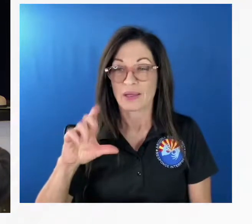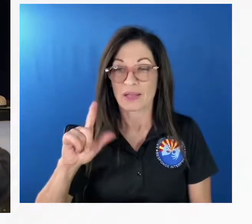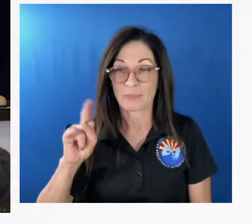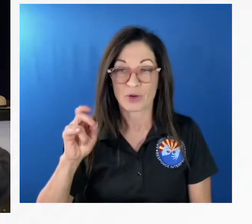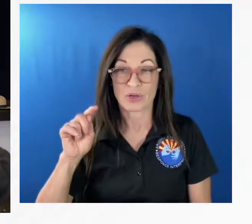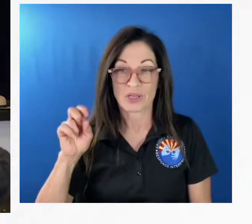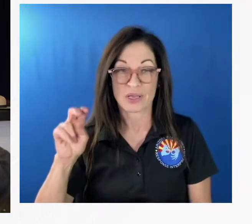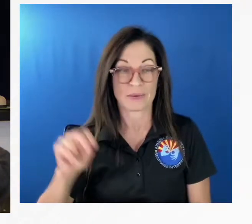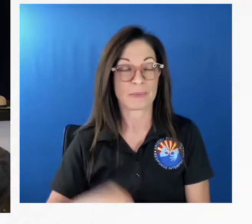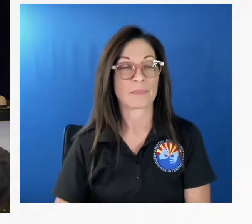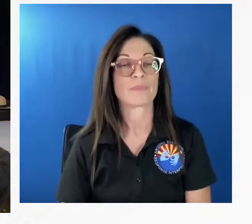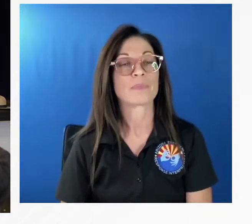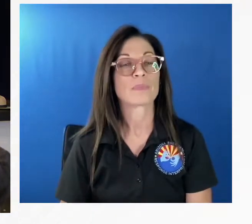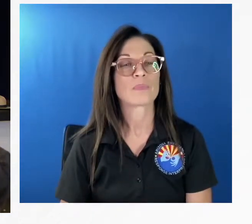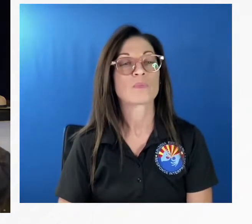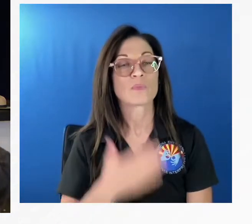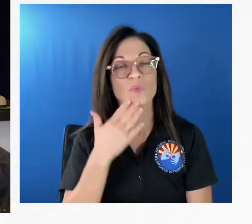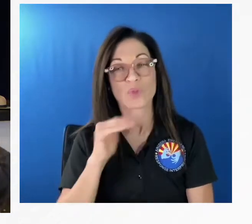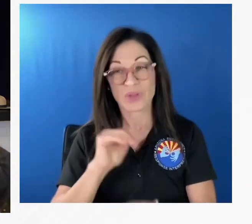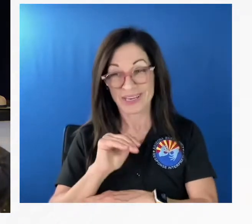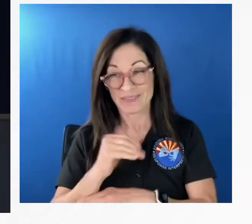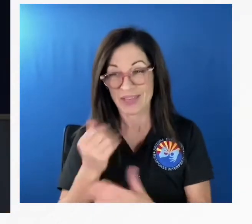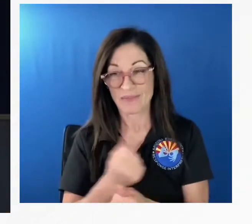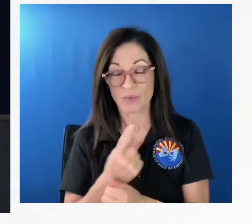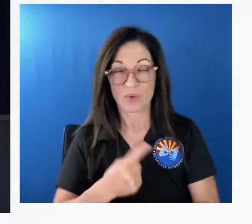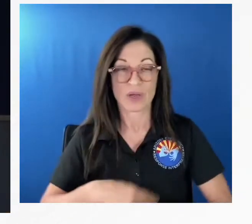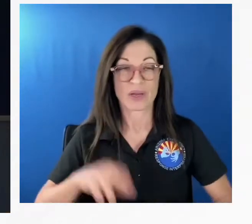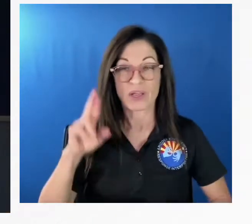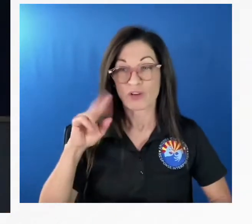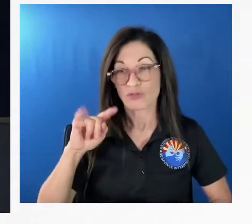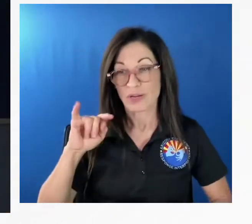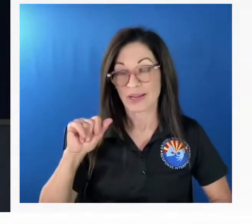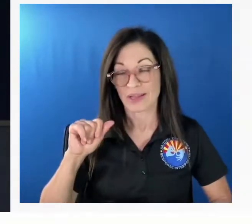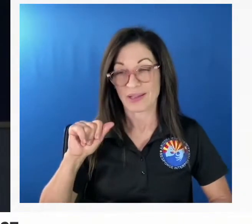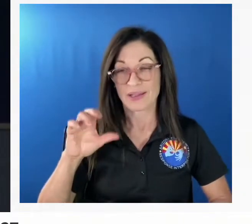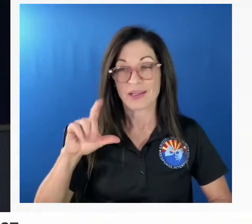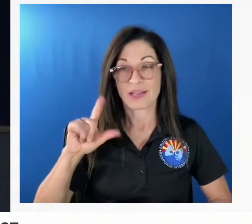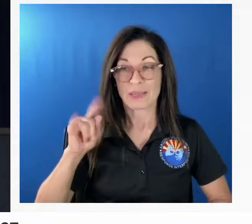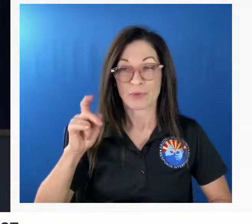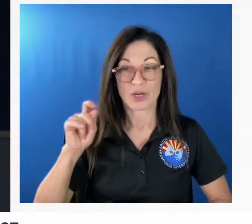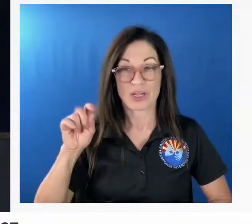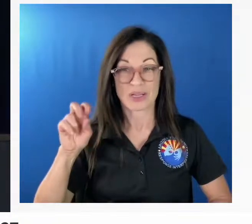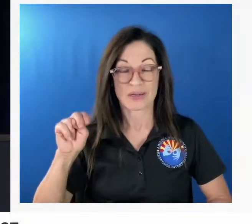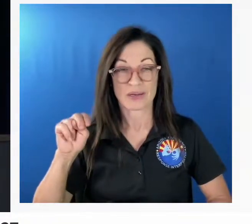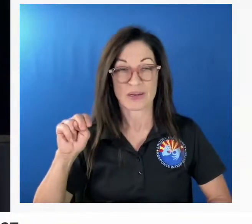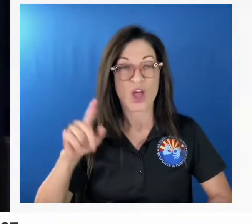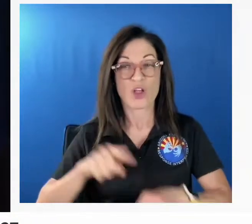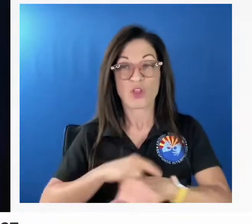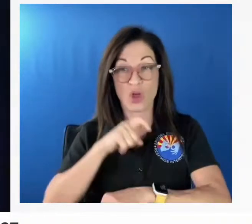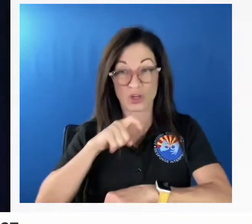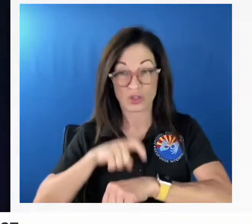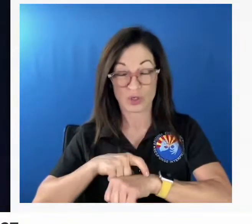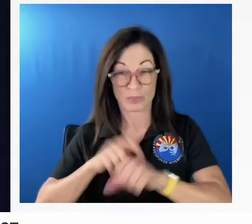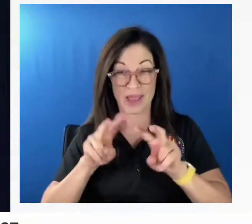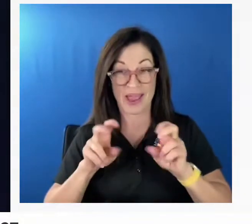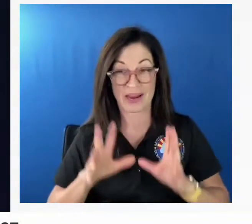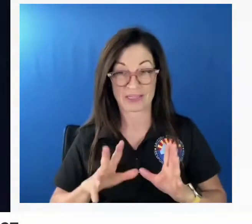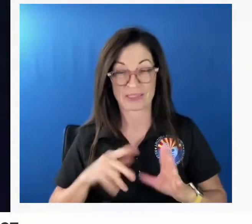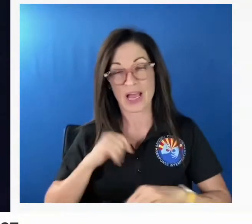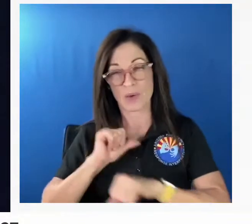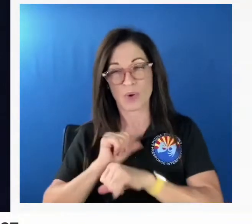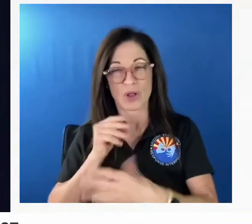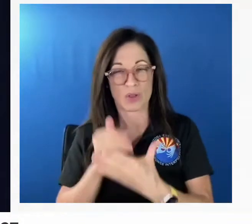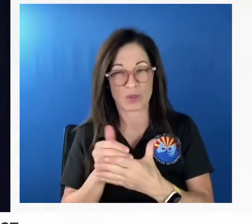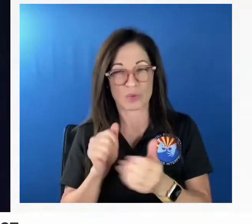Good evening, everyone. Rita Clipperton, long-term analyst trainee. And I work closely with the